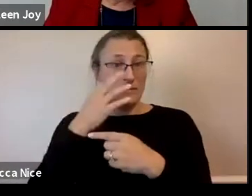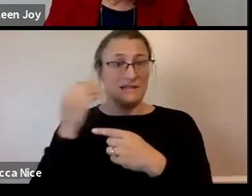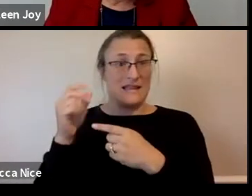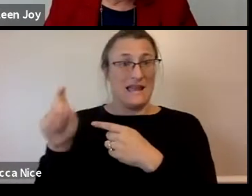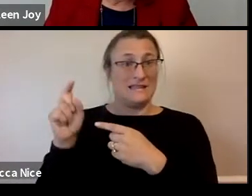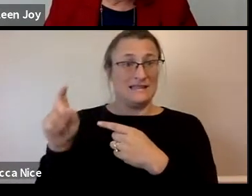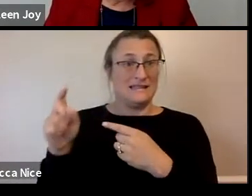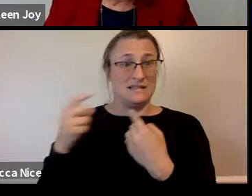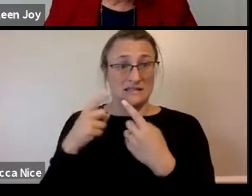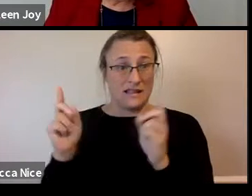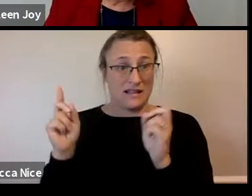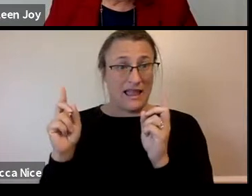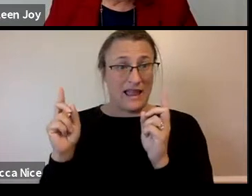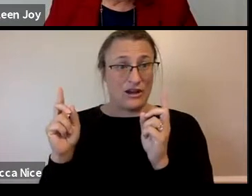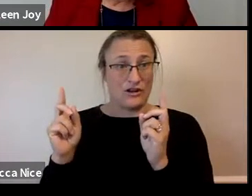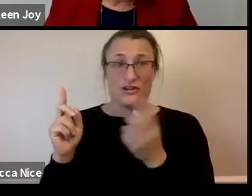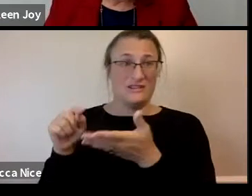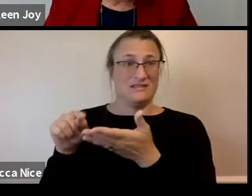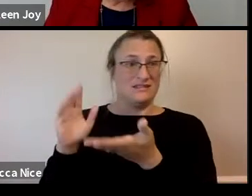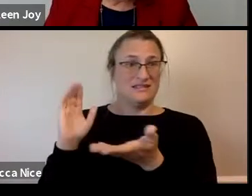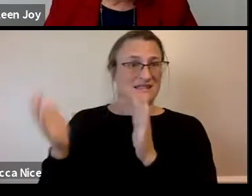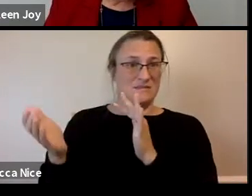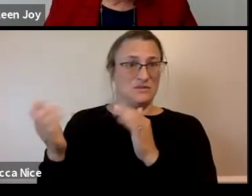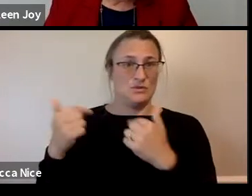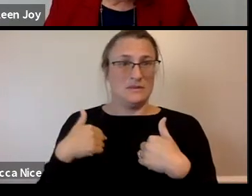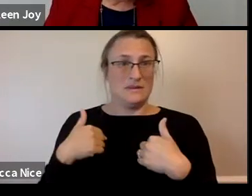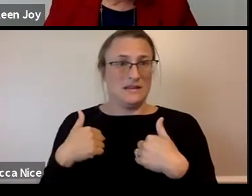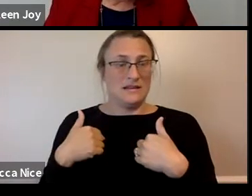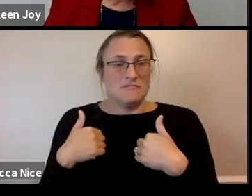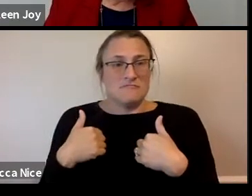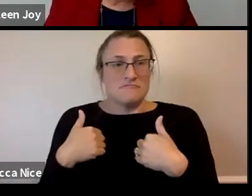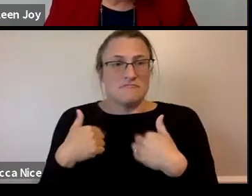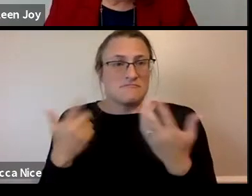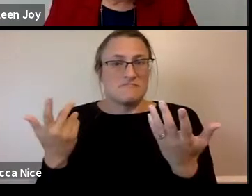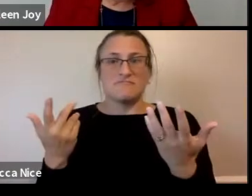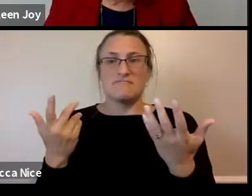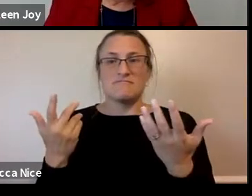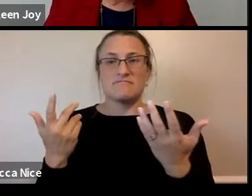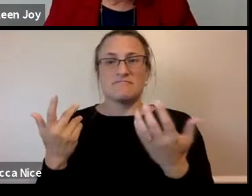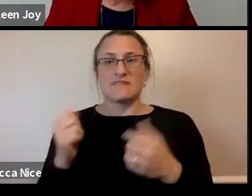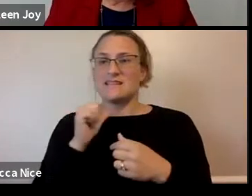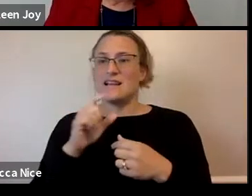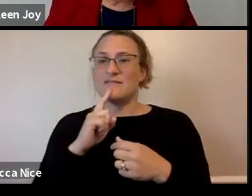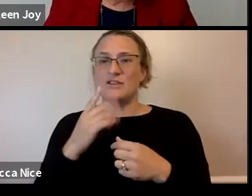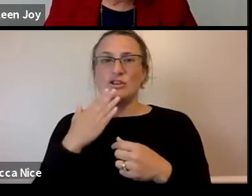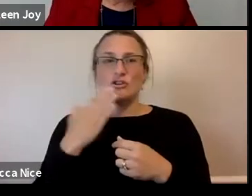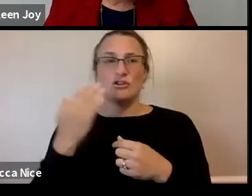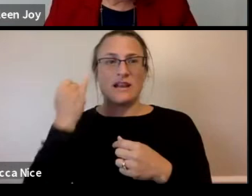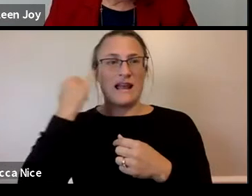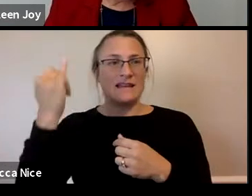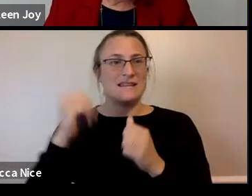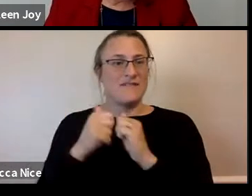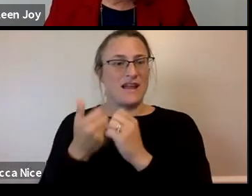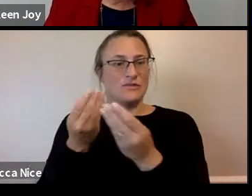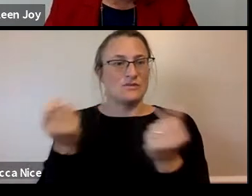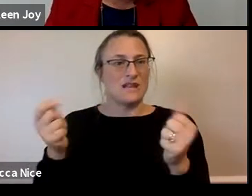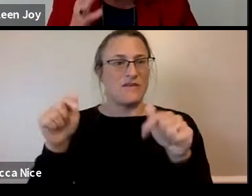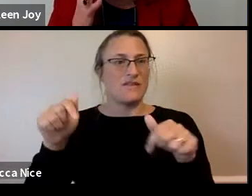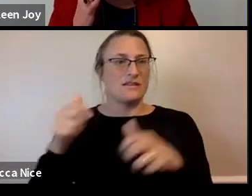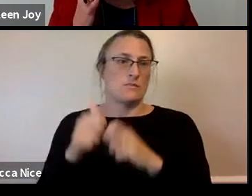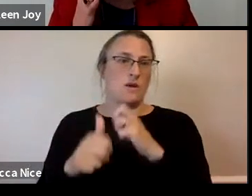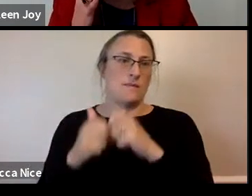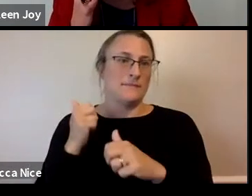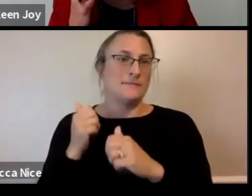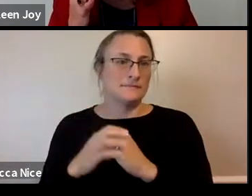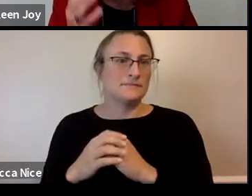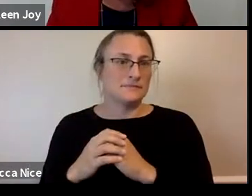declare. So it seems to me that this is not really the solution to the problem and the need that is being